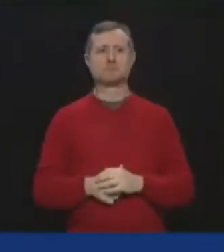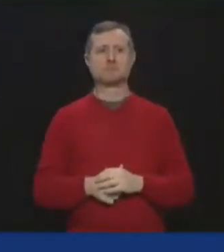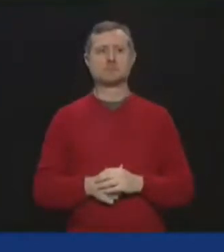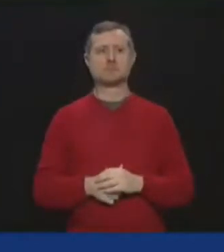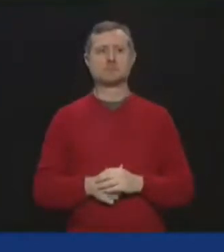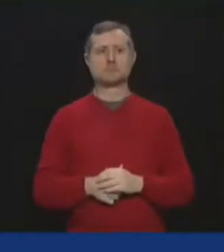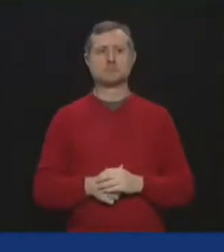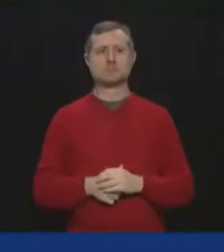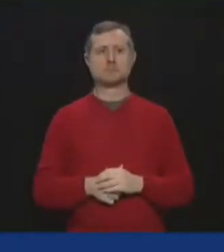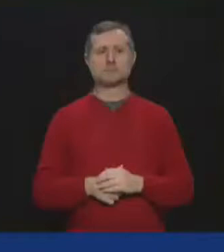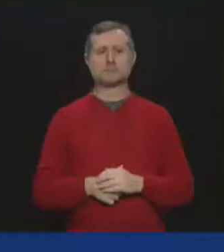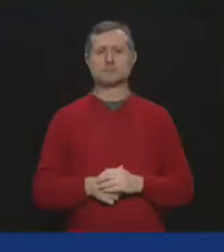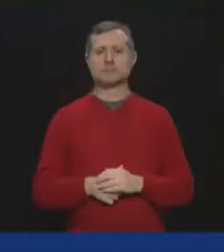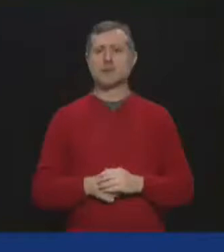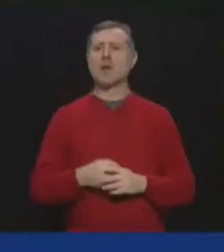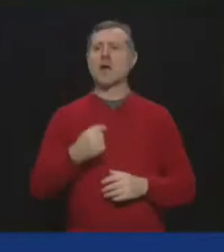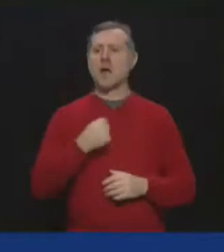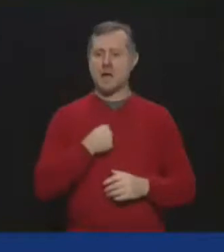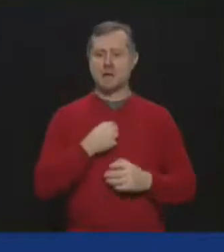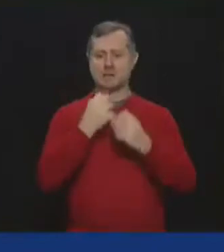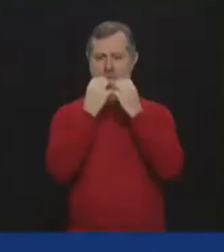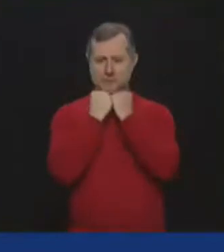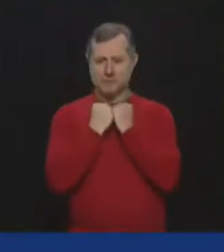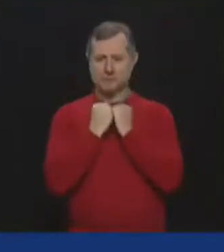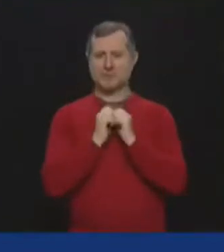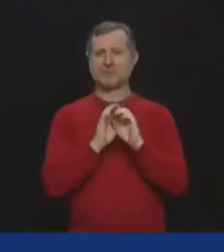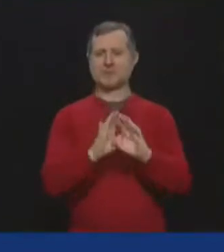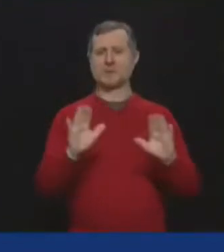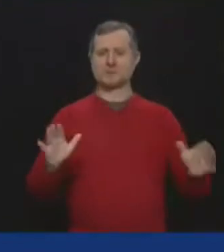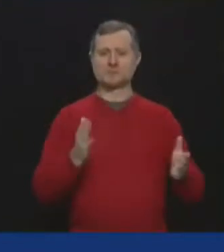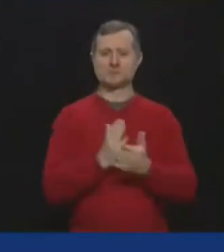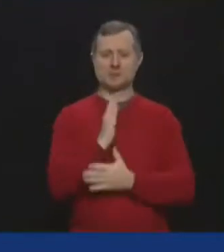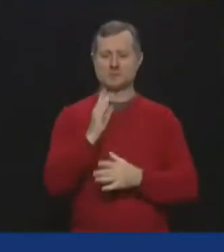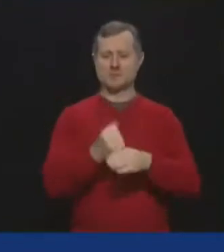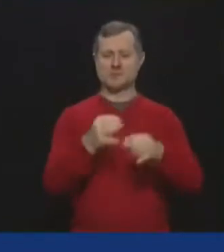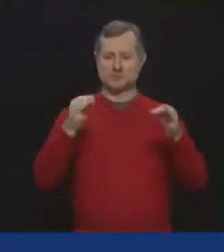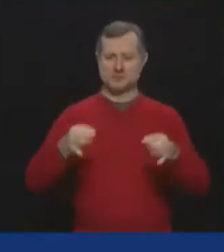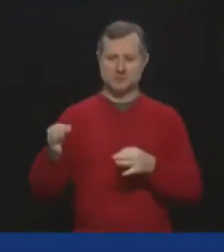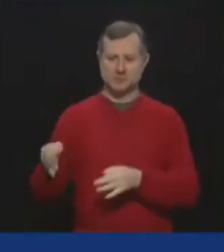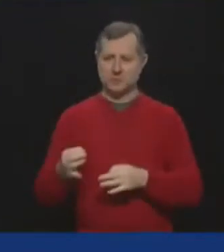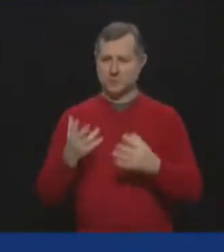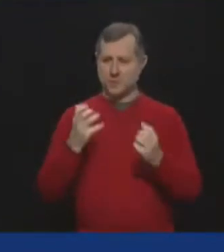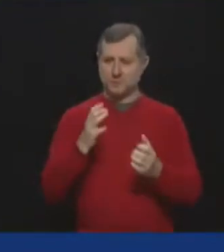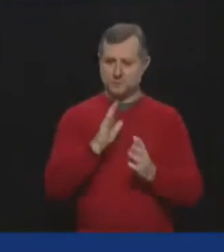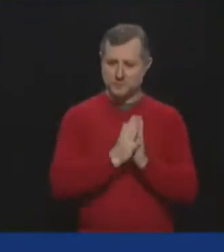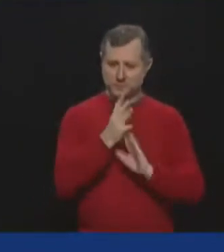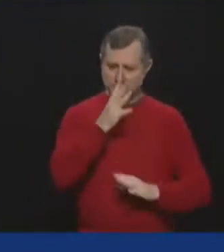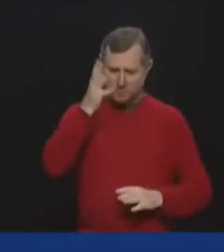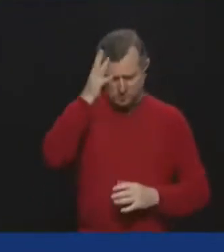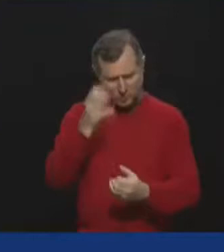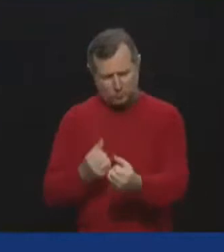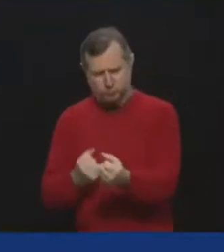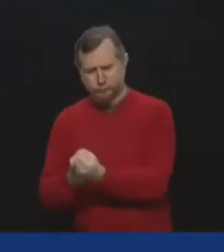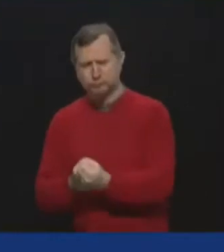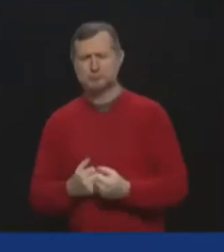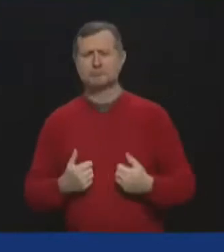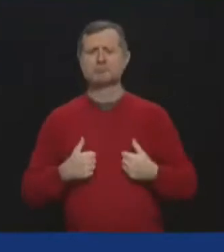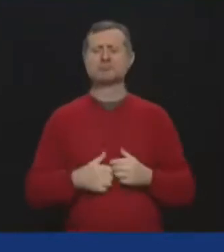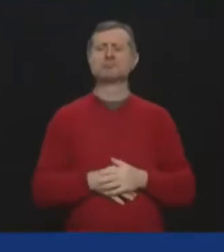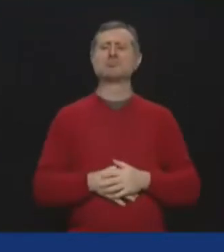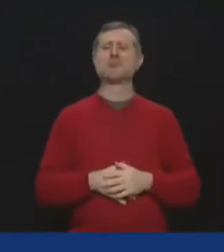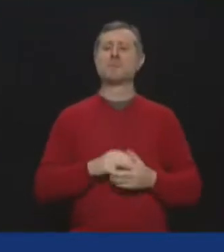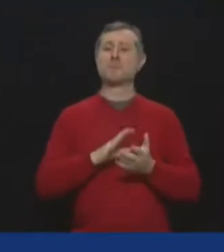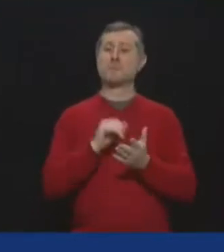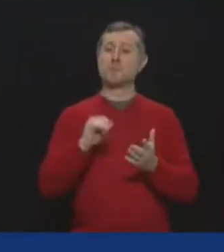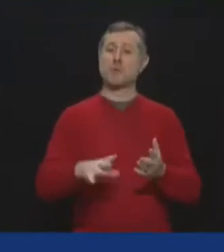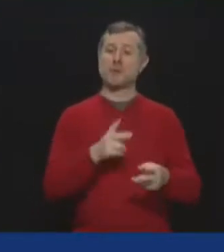I truly value a person's right to decide if and when they are ready to become a parent. The national landscape around abortion care is